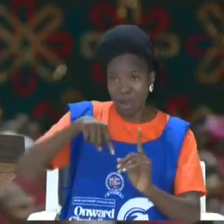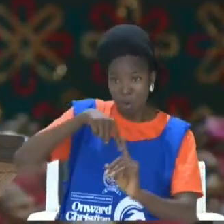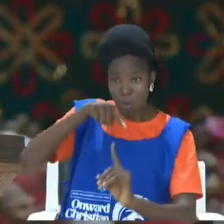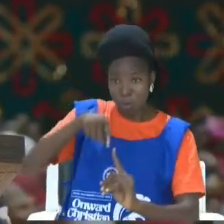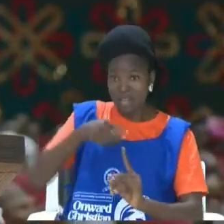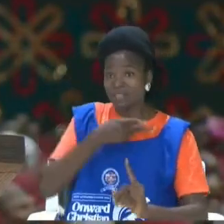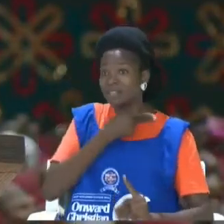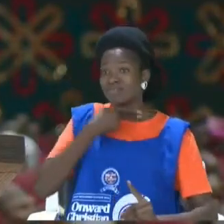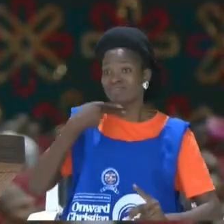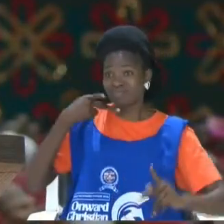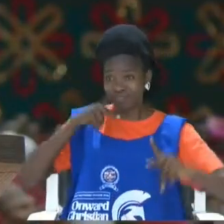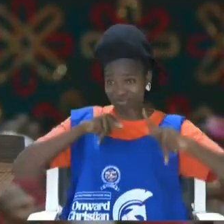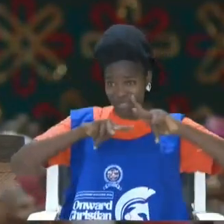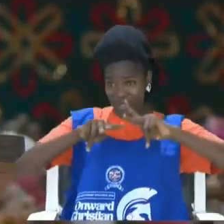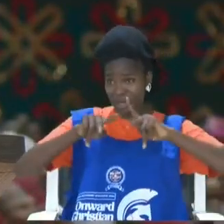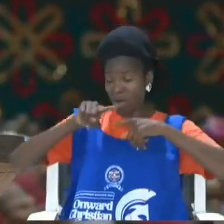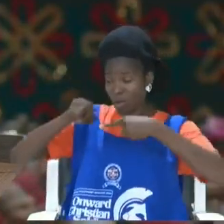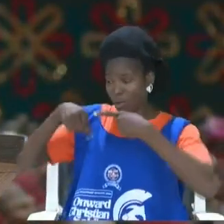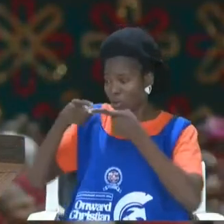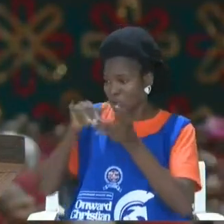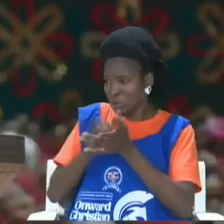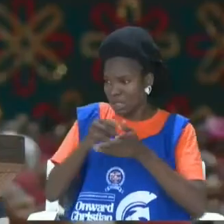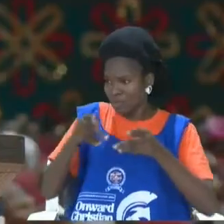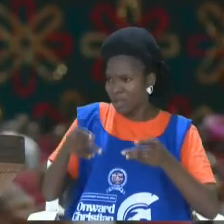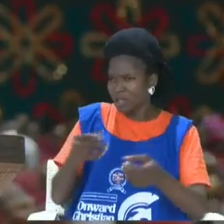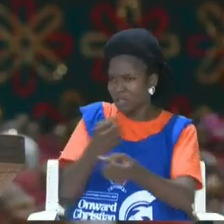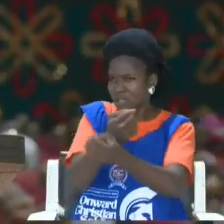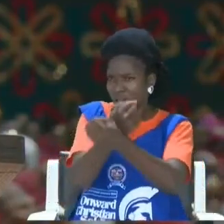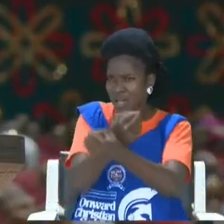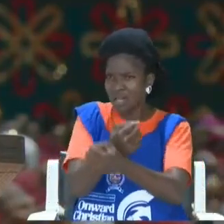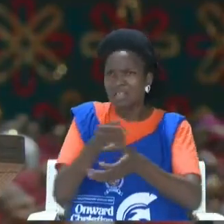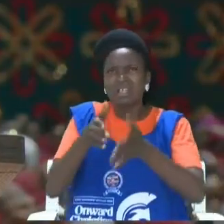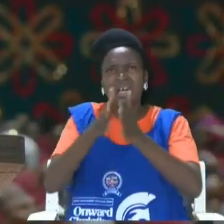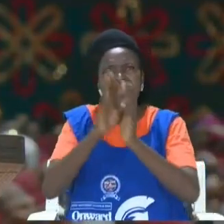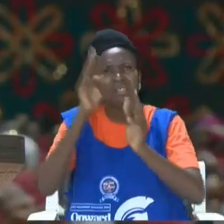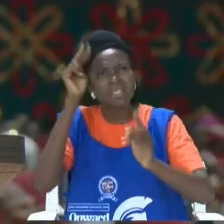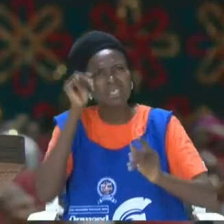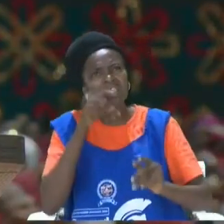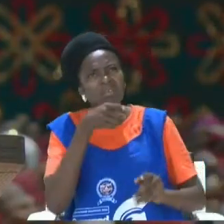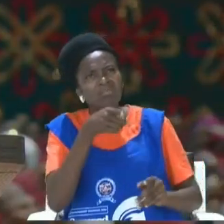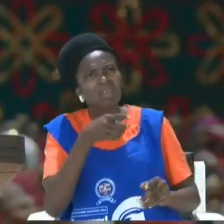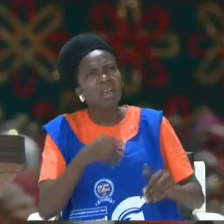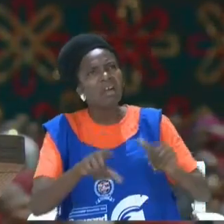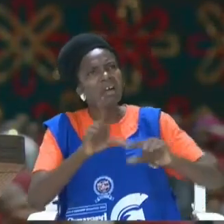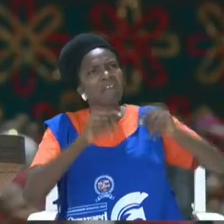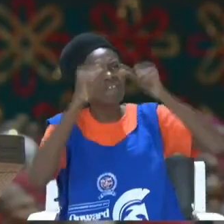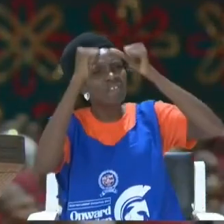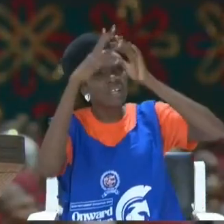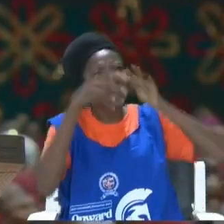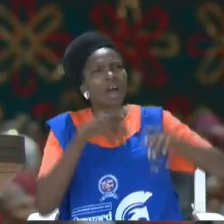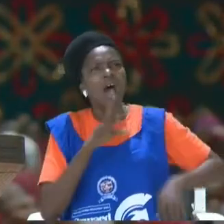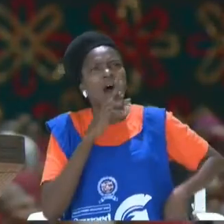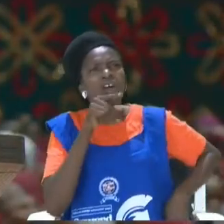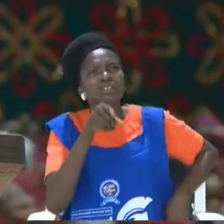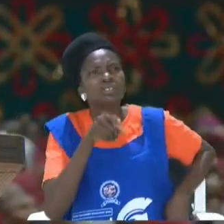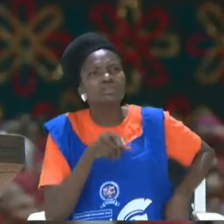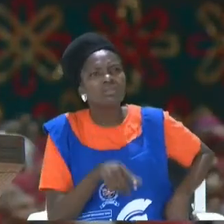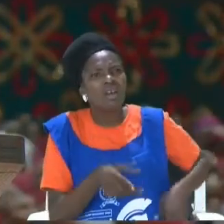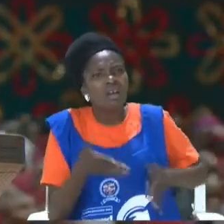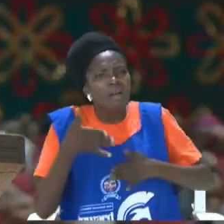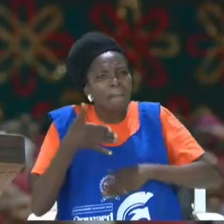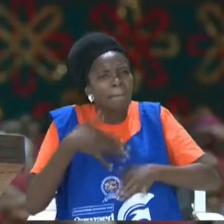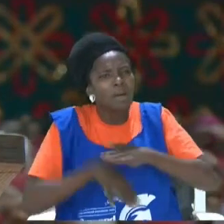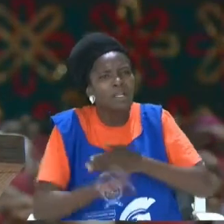came close to them, they've been tied up. They were asking him, "Father, are you born again?